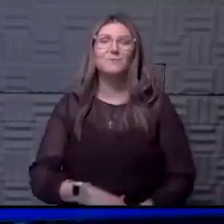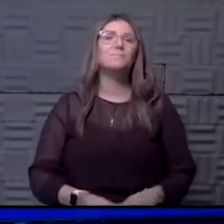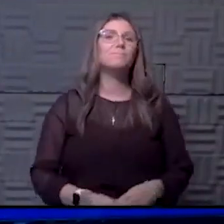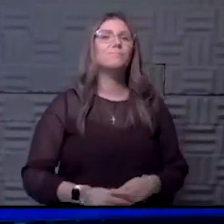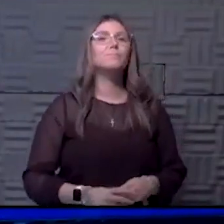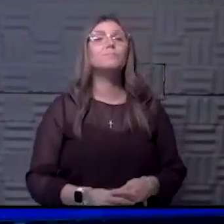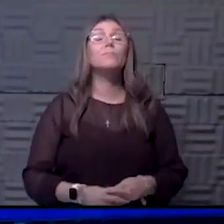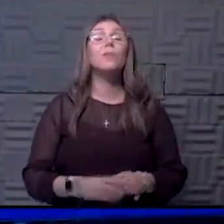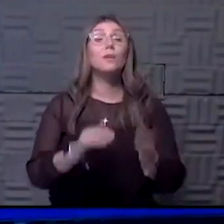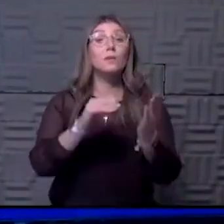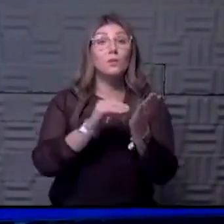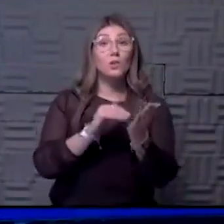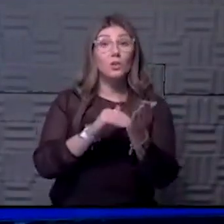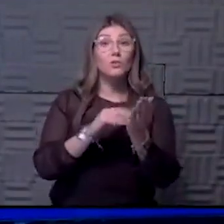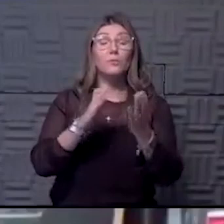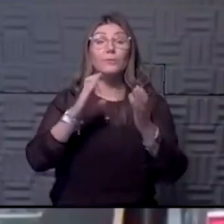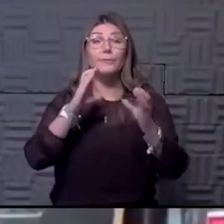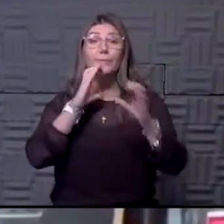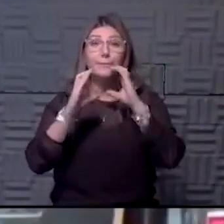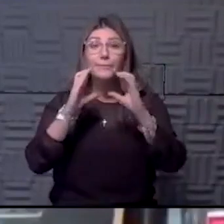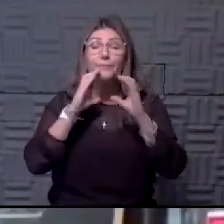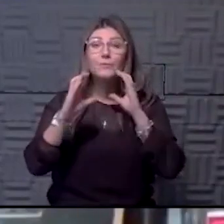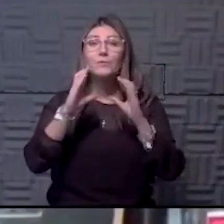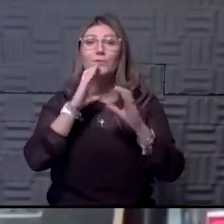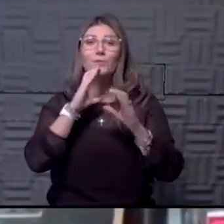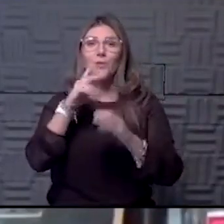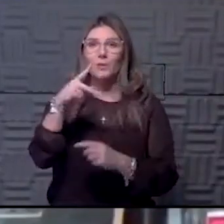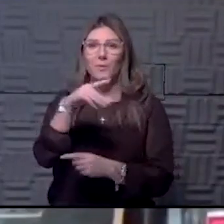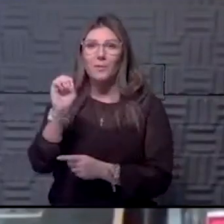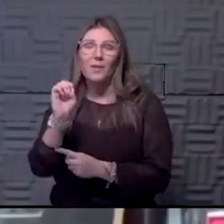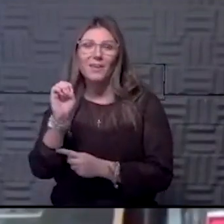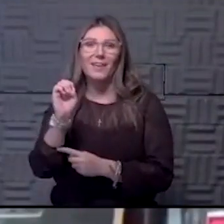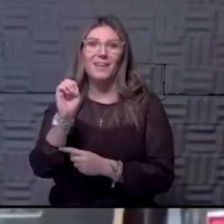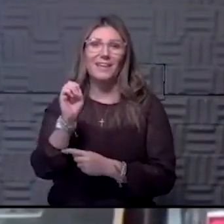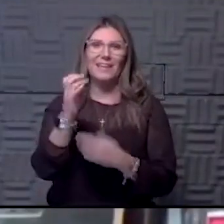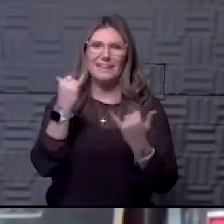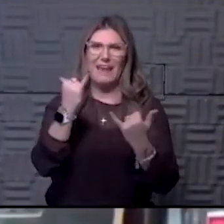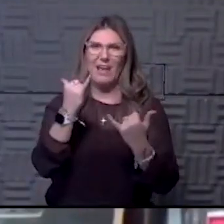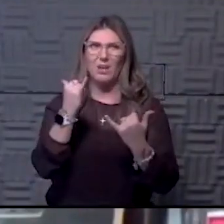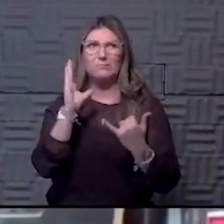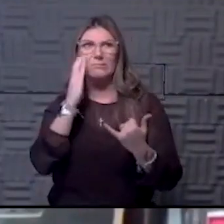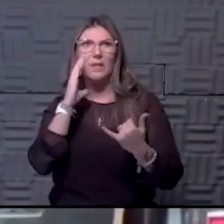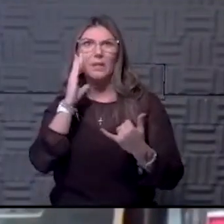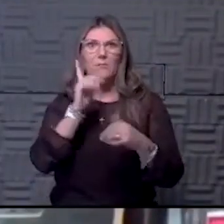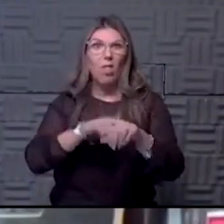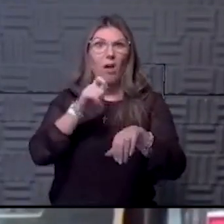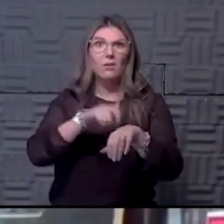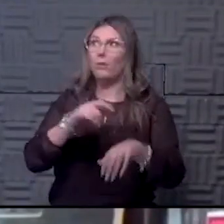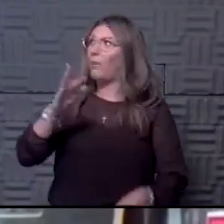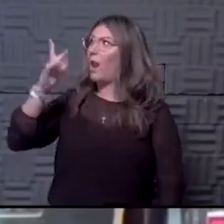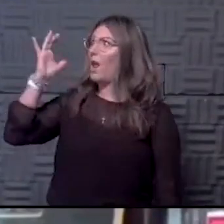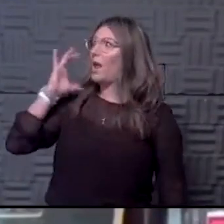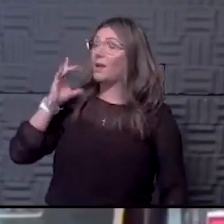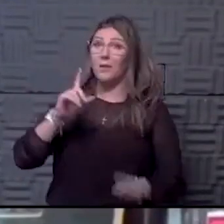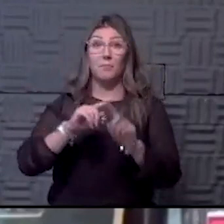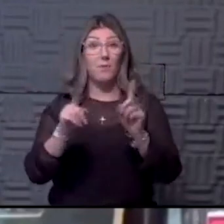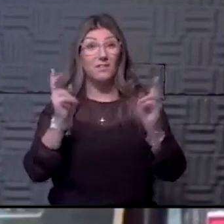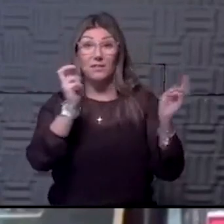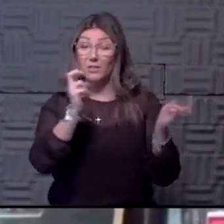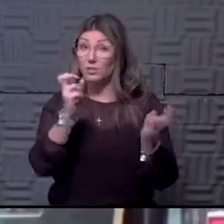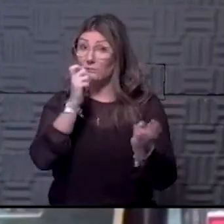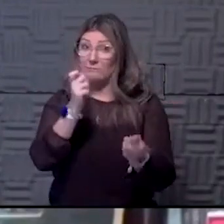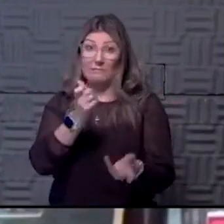Doctor, when the conversation was personal protection equipment, now it seems like a long time ago, although those issues are not totally behind us.